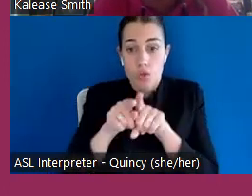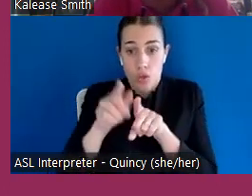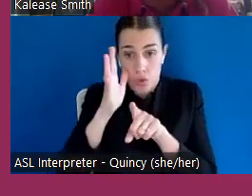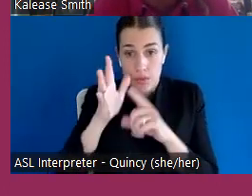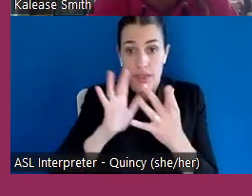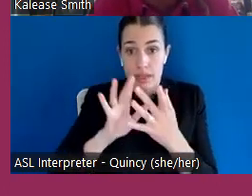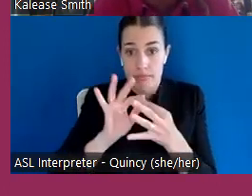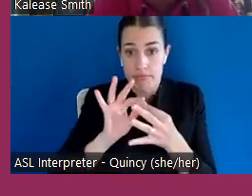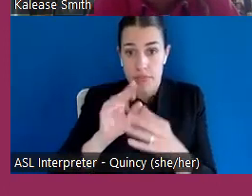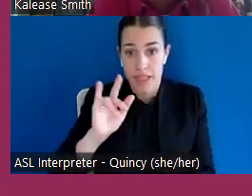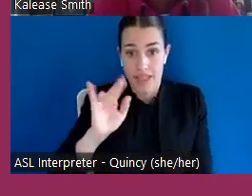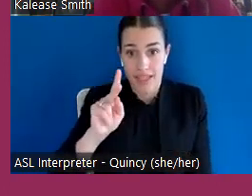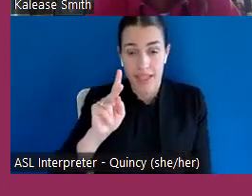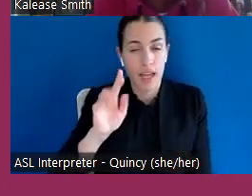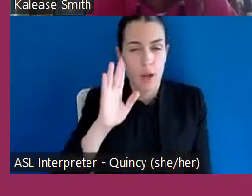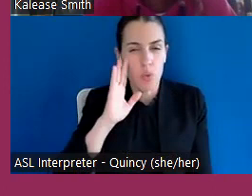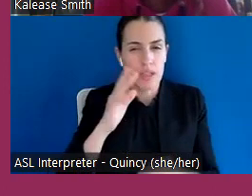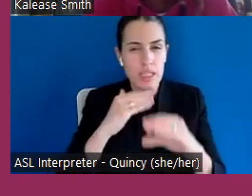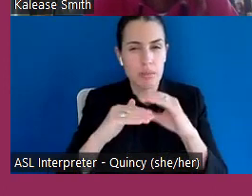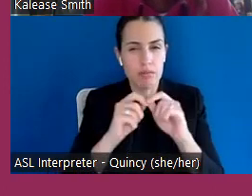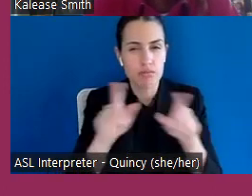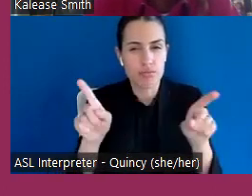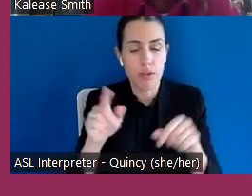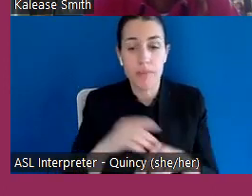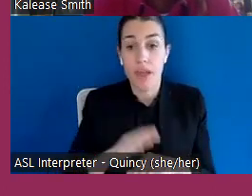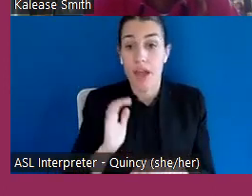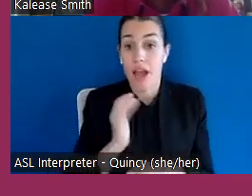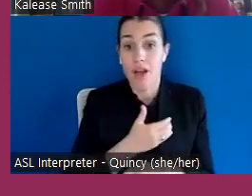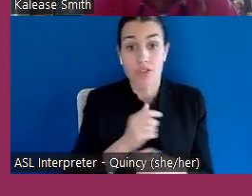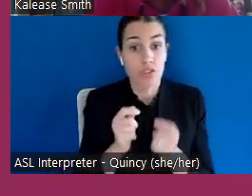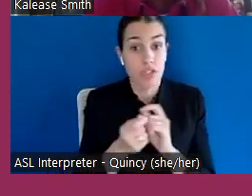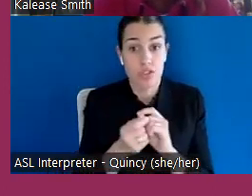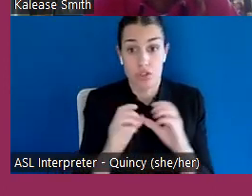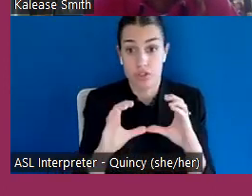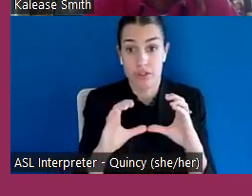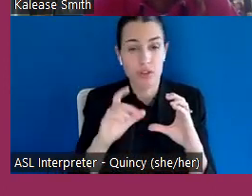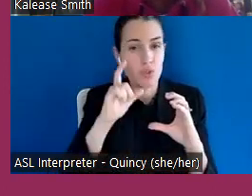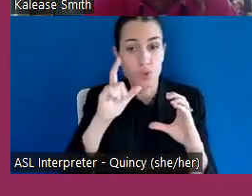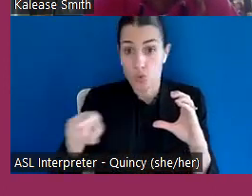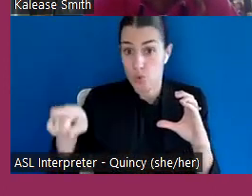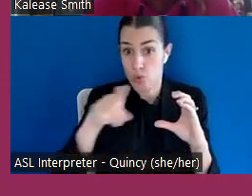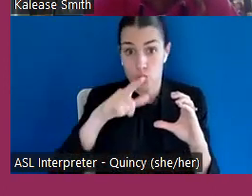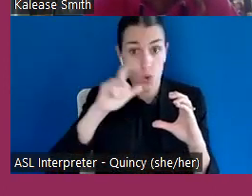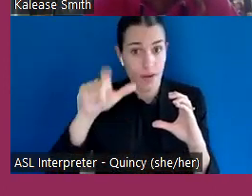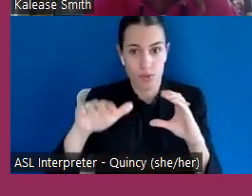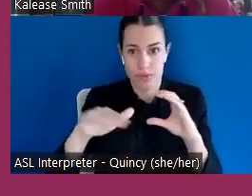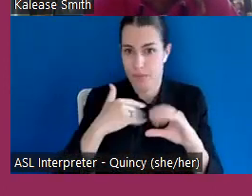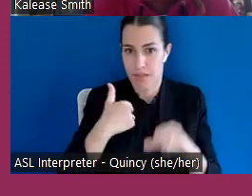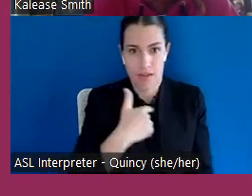certificate in the post-webinar email. Due to changes in our certificate process, you no longer have to email us to receive and download a certificate of